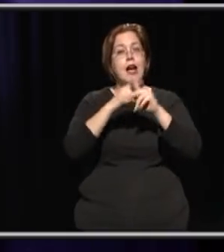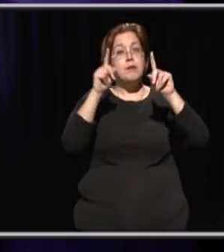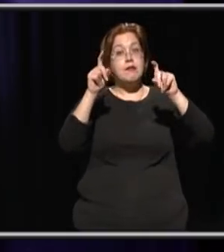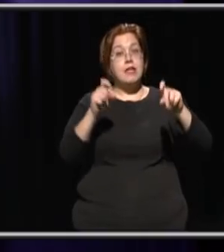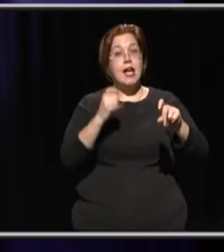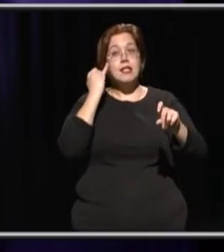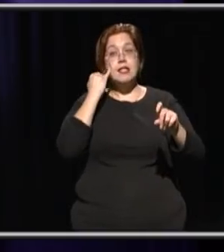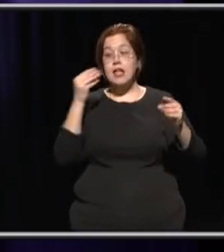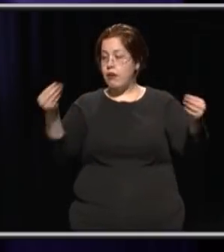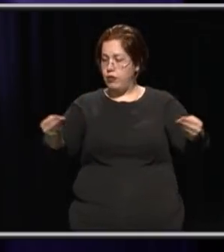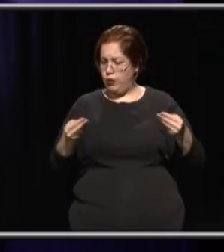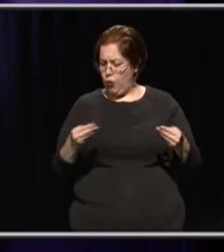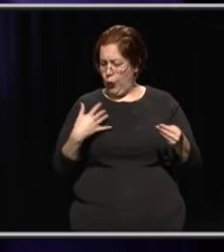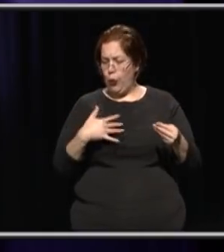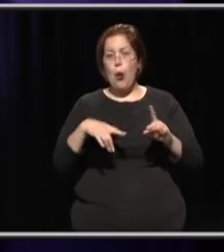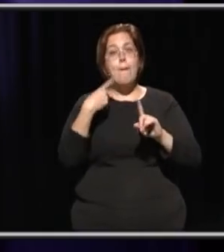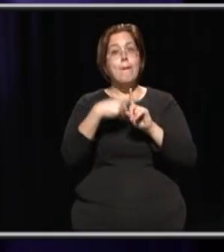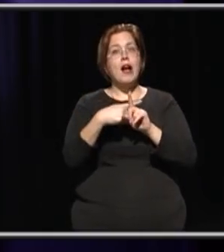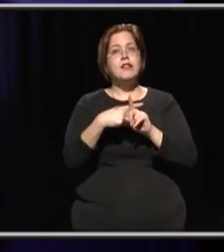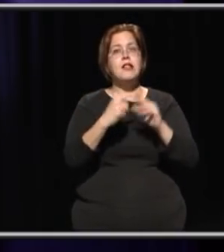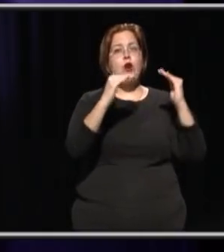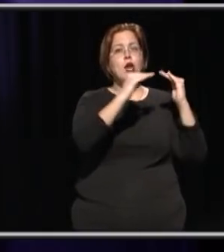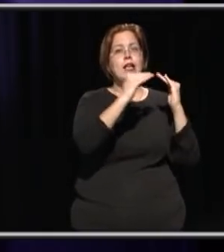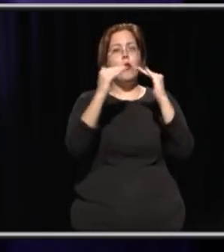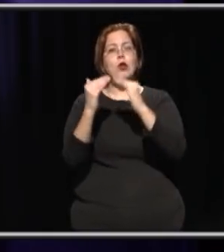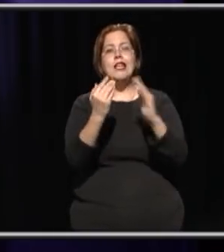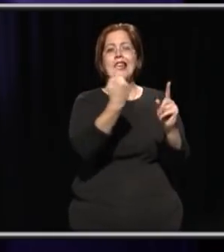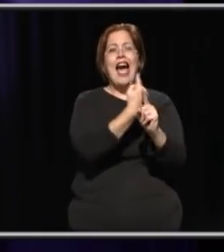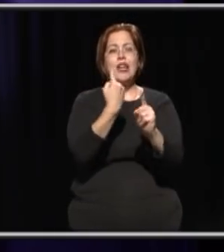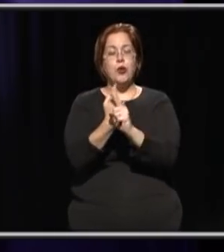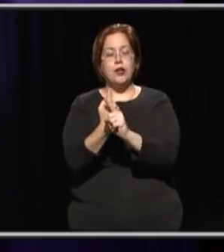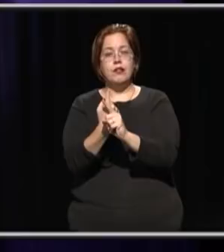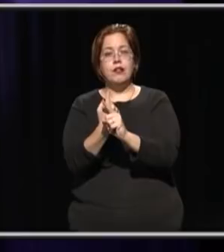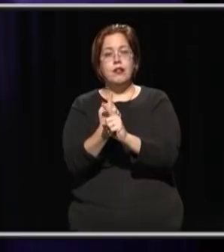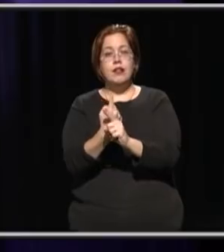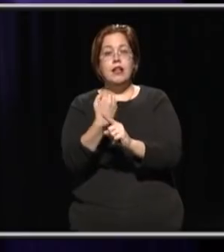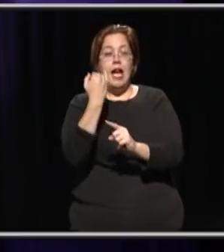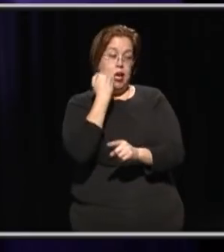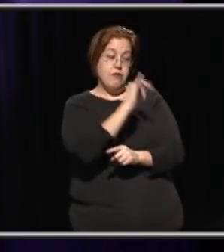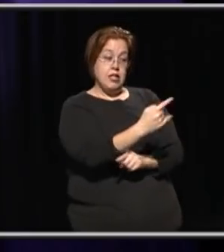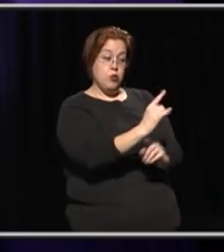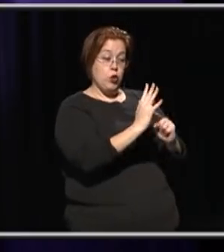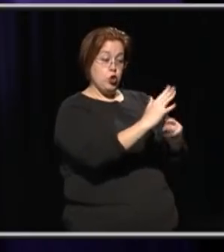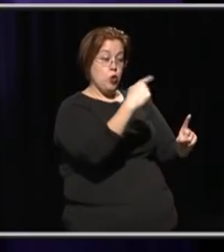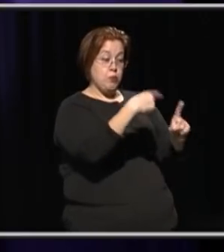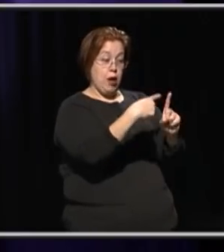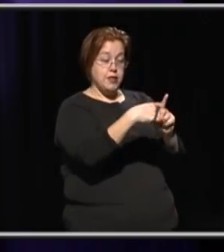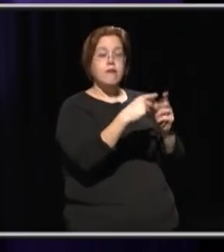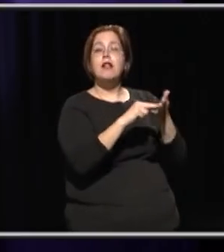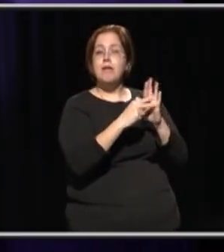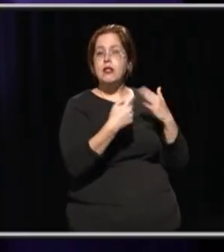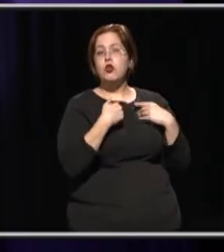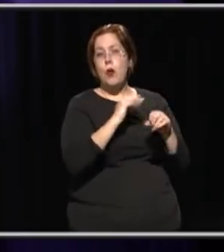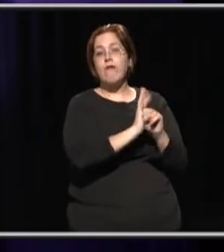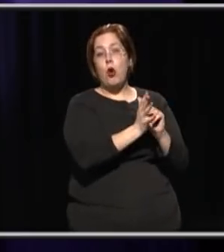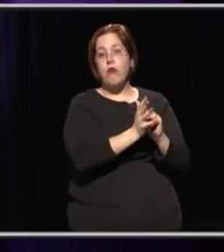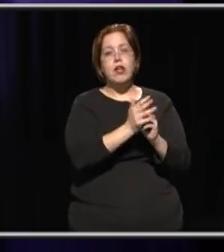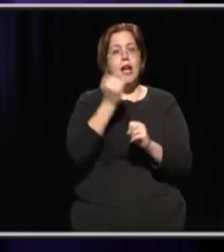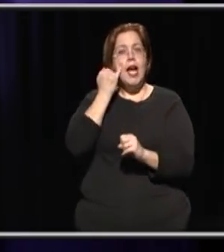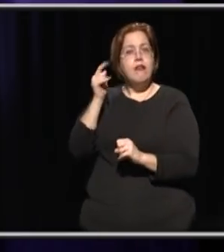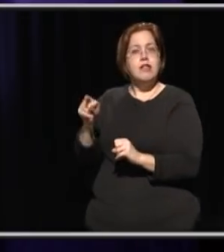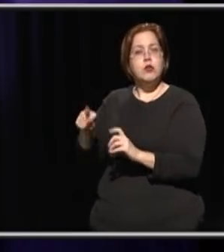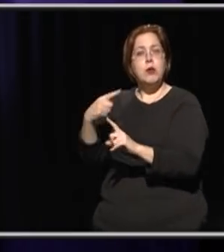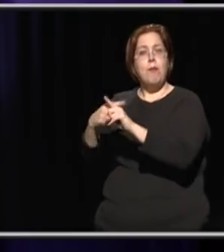come back positive, are equally accurate. If you get a positive antigen test, that means you have COVID-19. If you get a